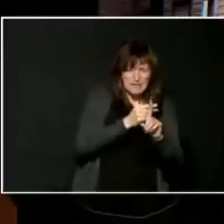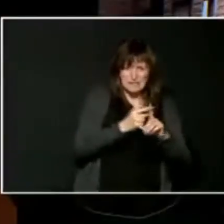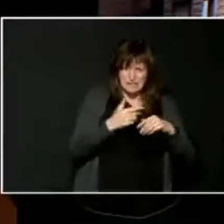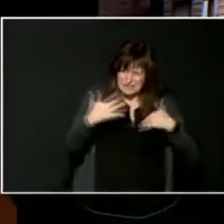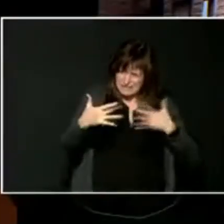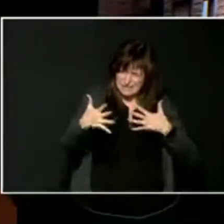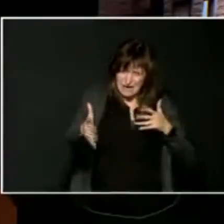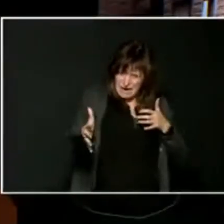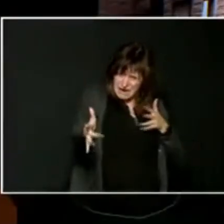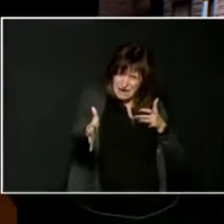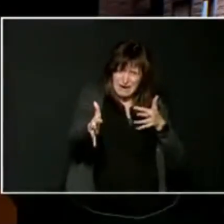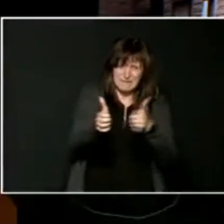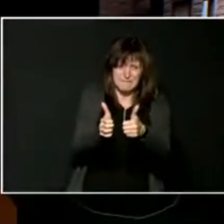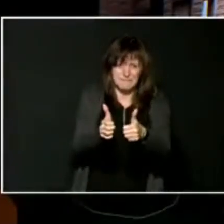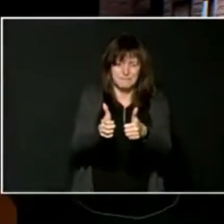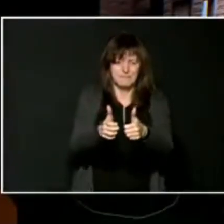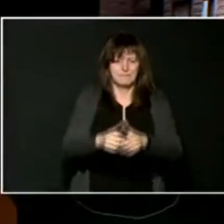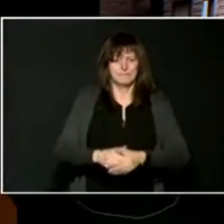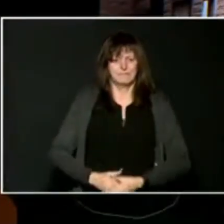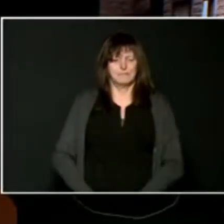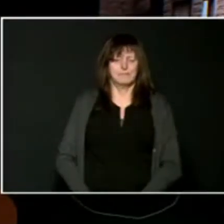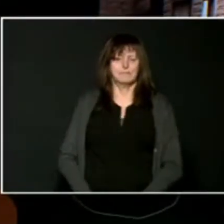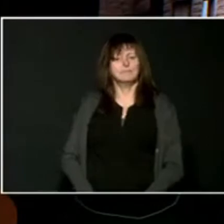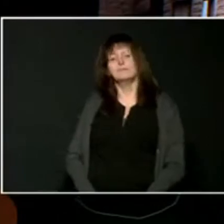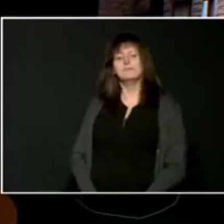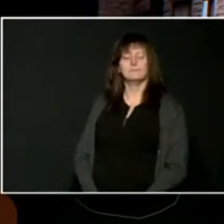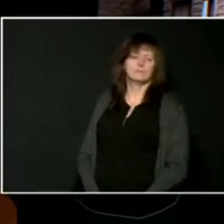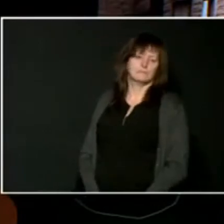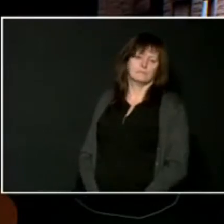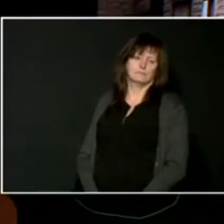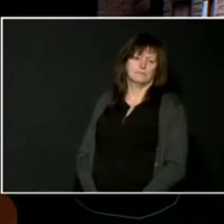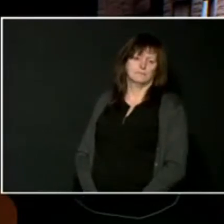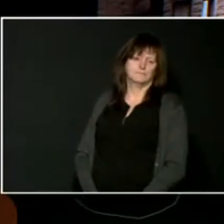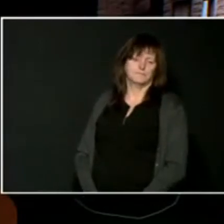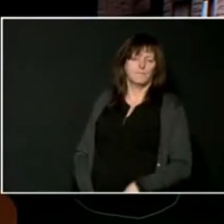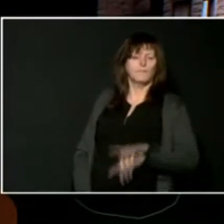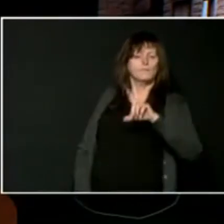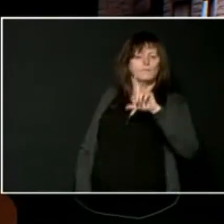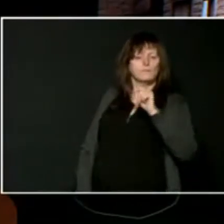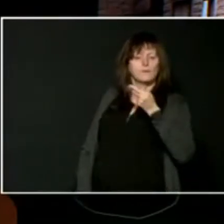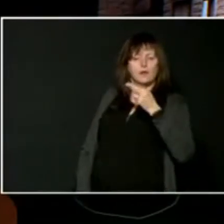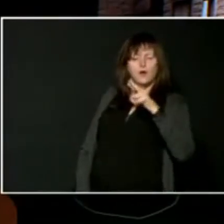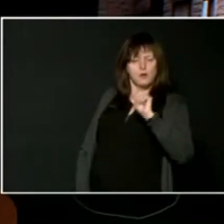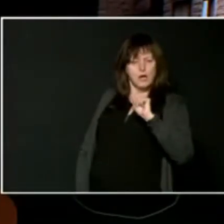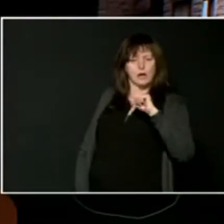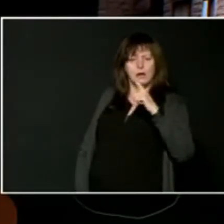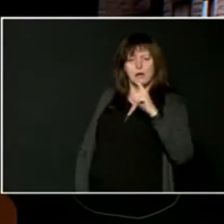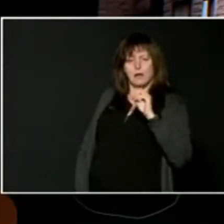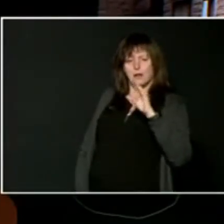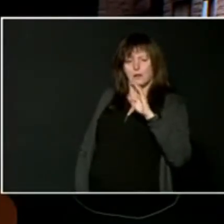question. Your next question comes from Laura Stone with the Globe and Mail. Please go ahead.